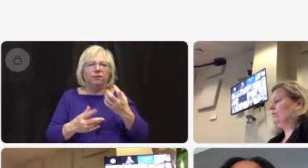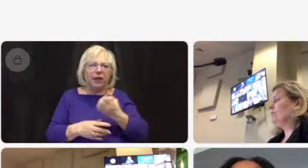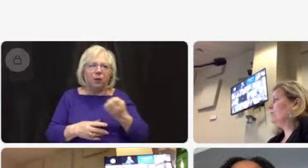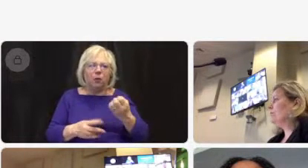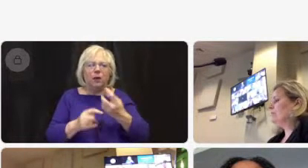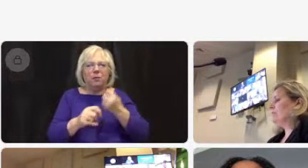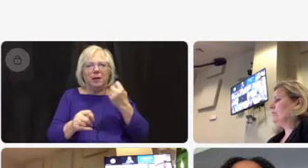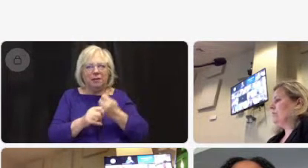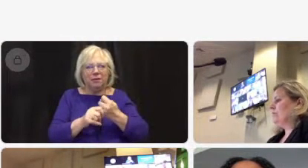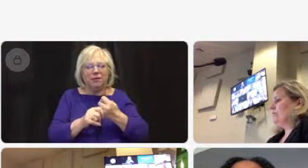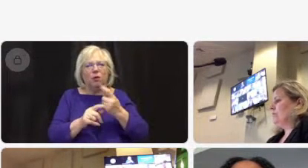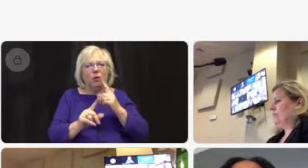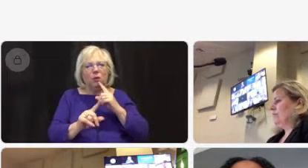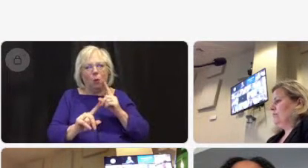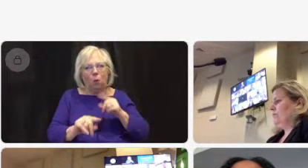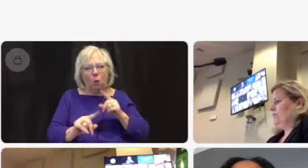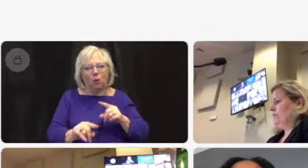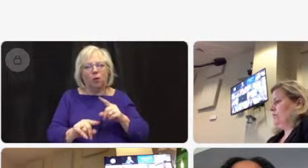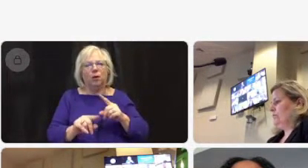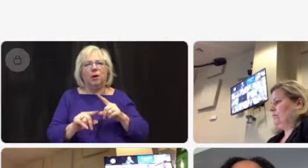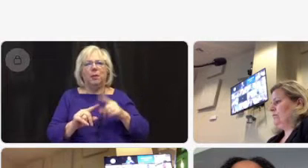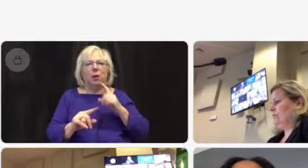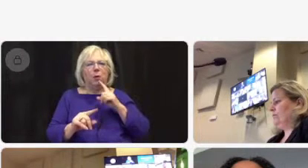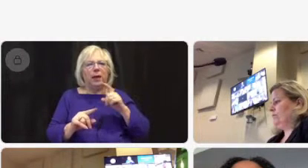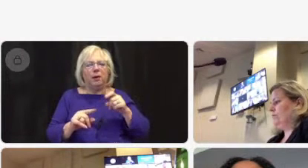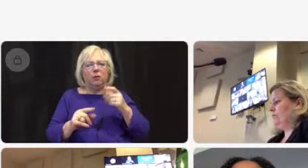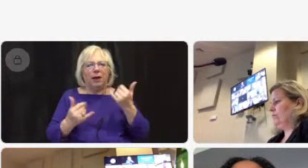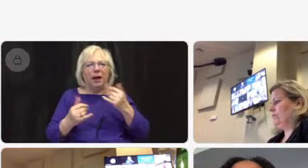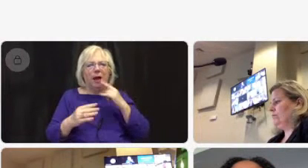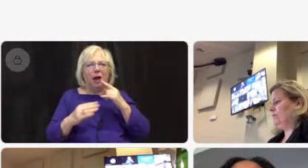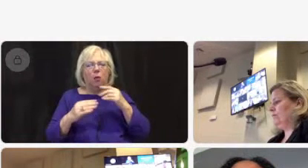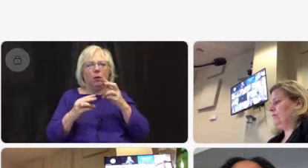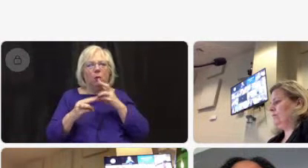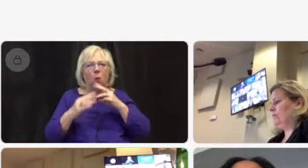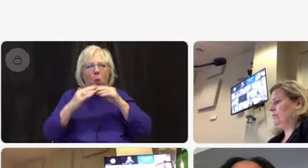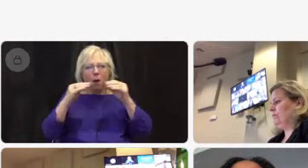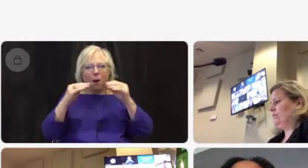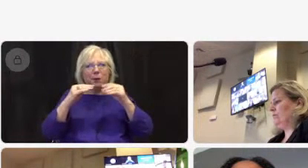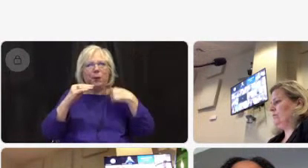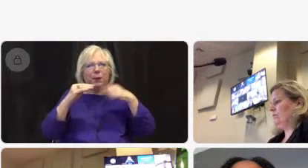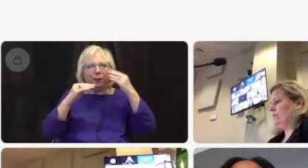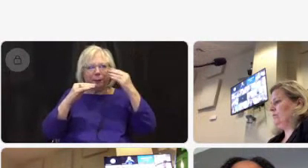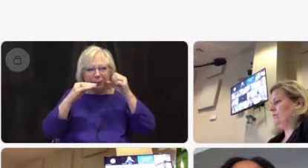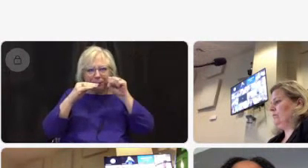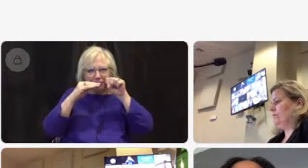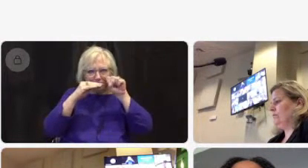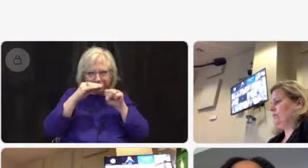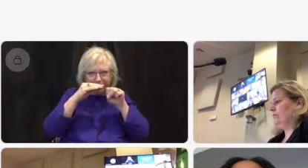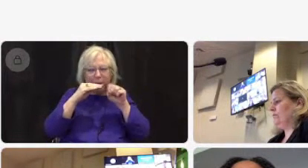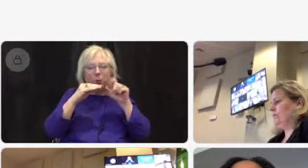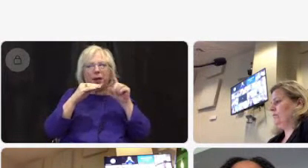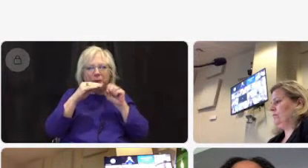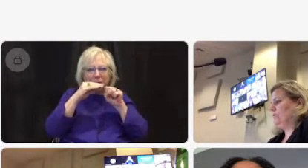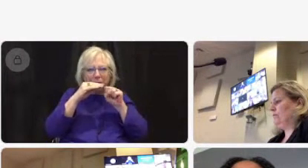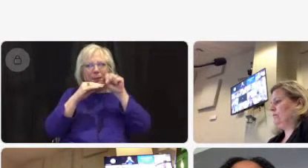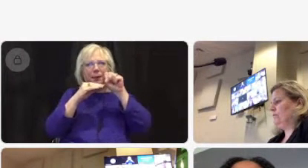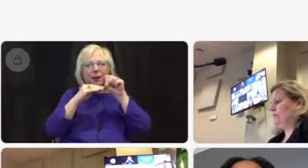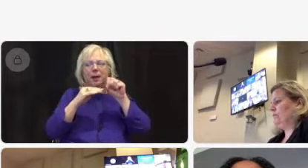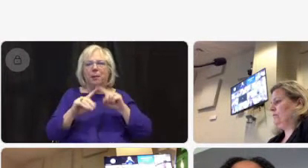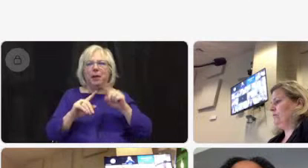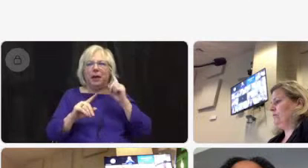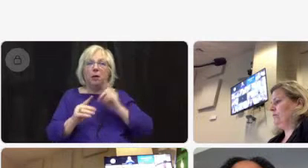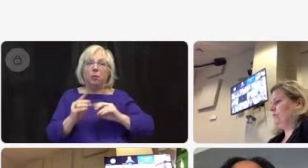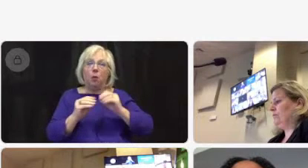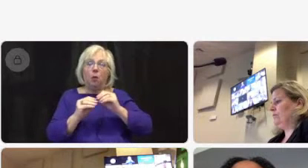water. The other thing I hear, other than fire apparatus and police, and I hear more fire apparatus, the